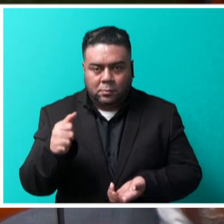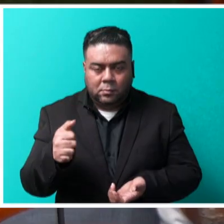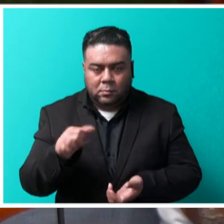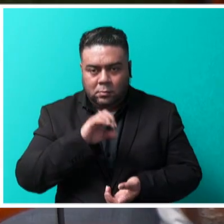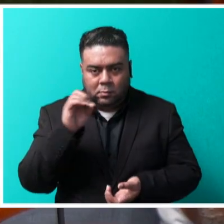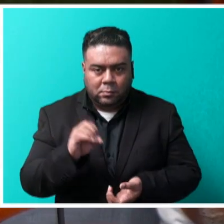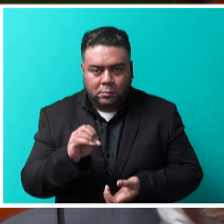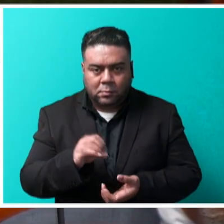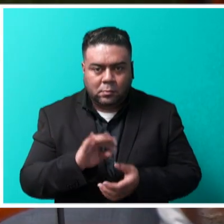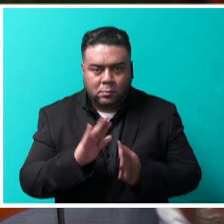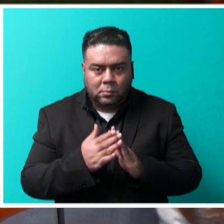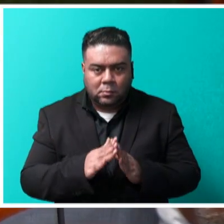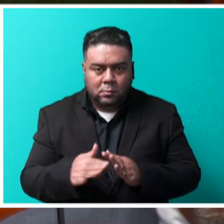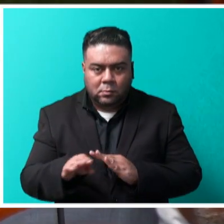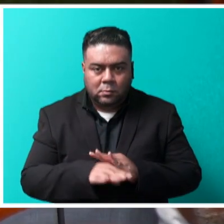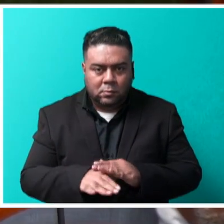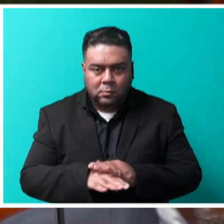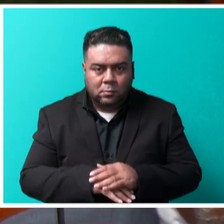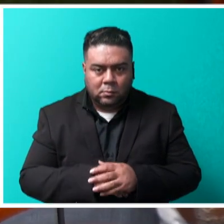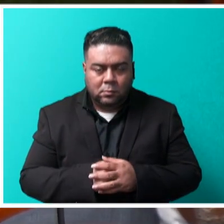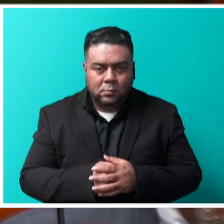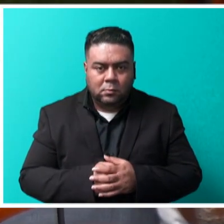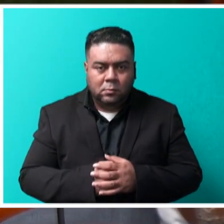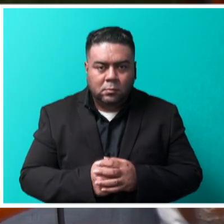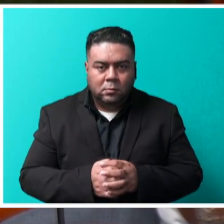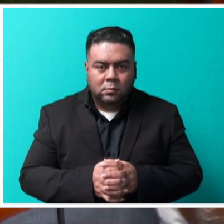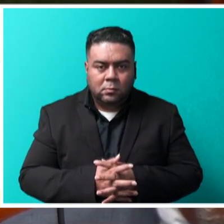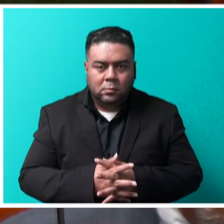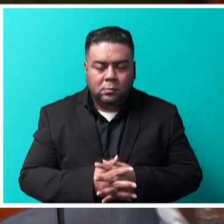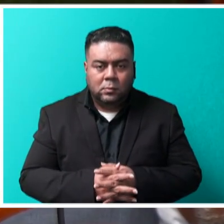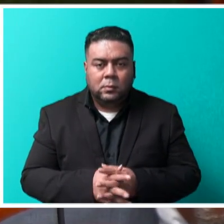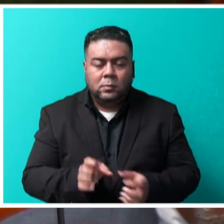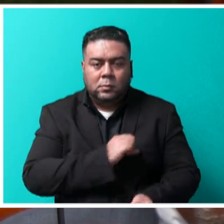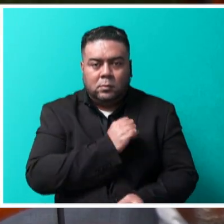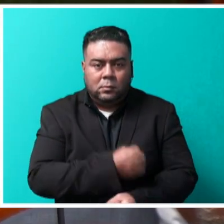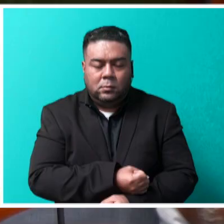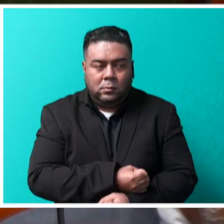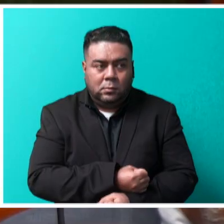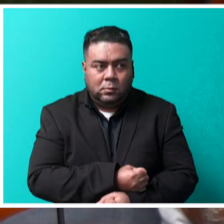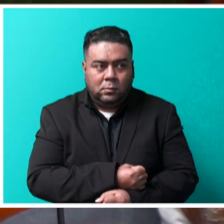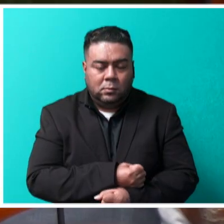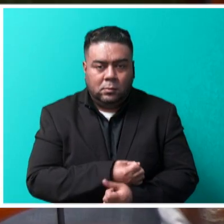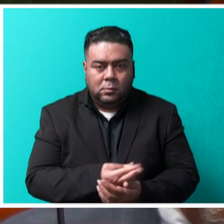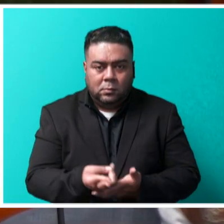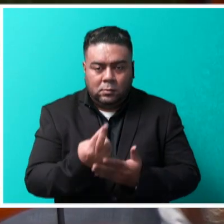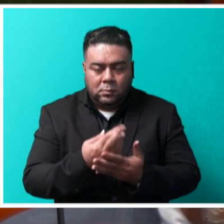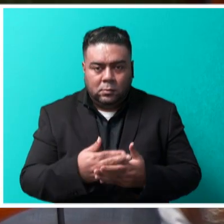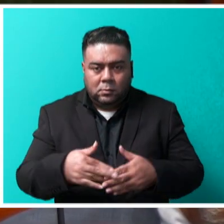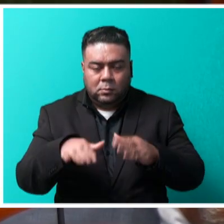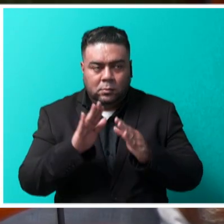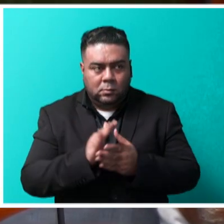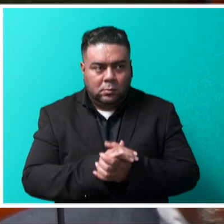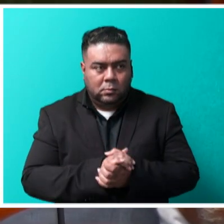the community-based corrections reflects government's continued commitment to strengthening rehabilitation, reintegration, and alternatives